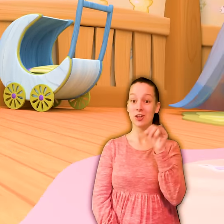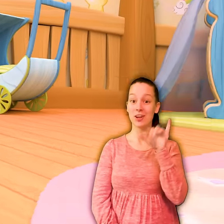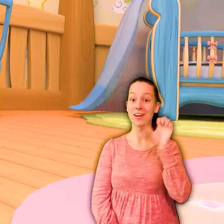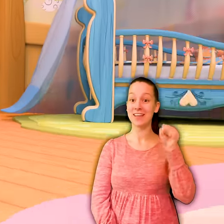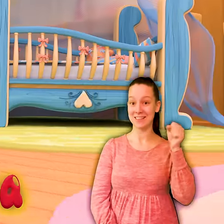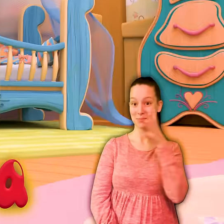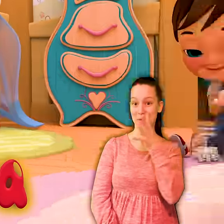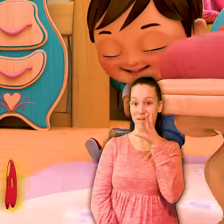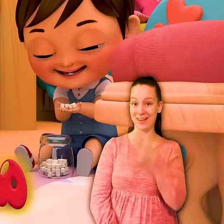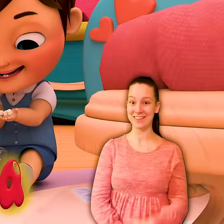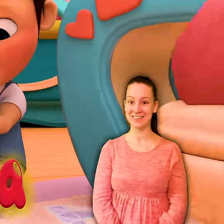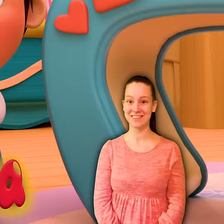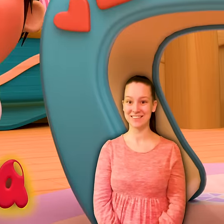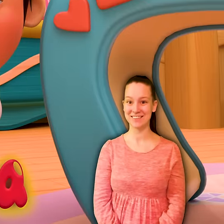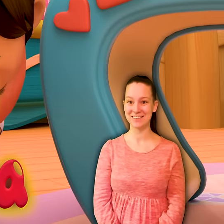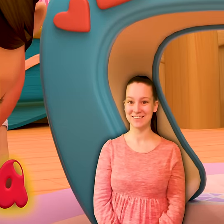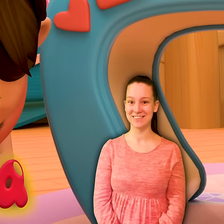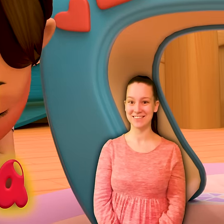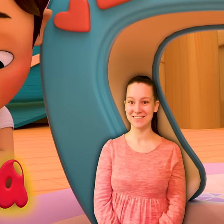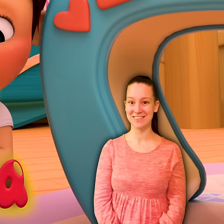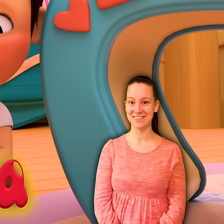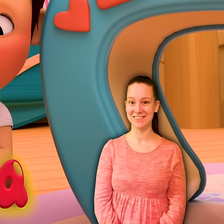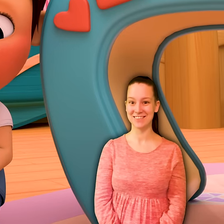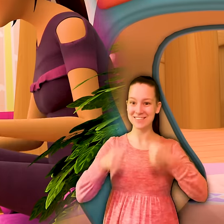johny johny yes mama